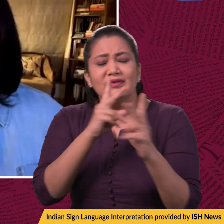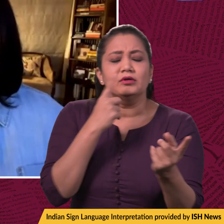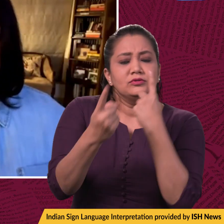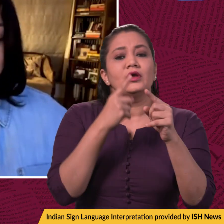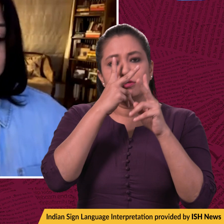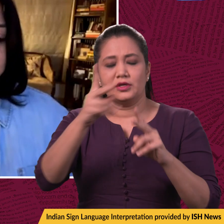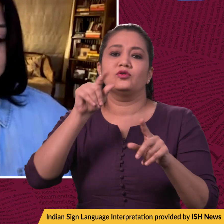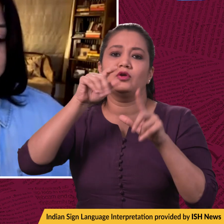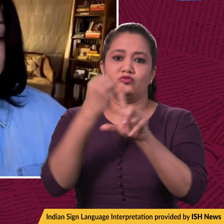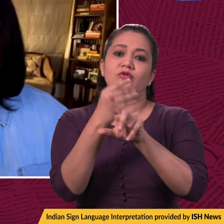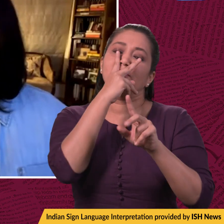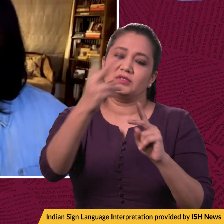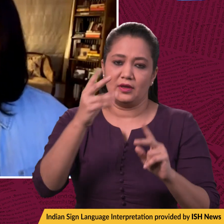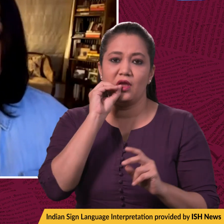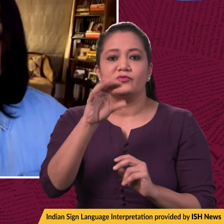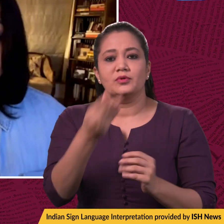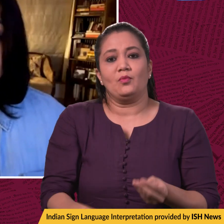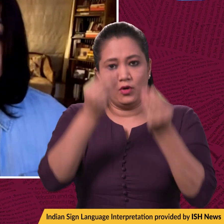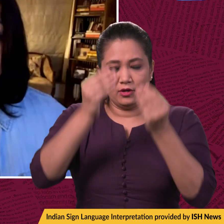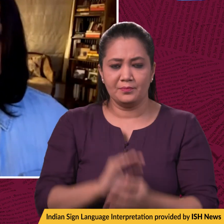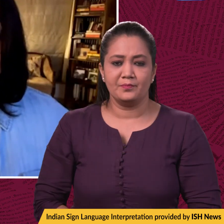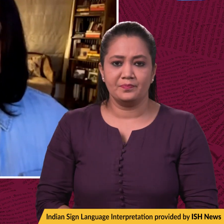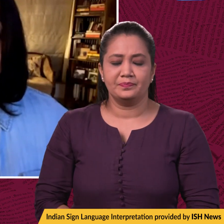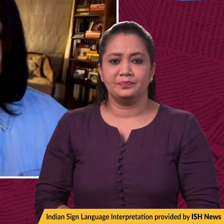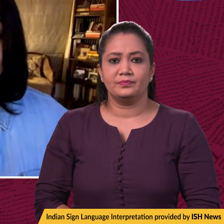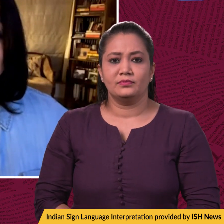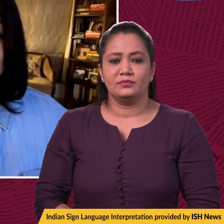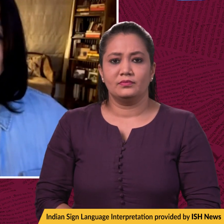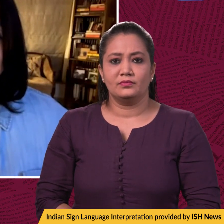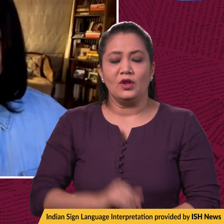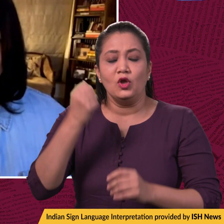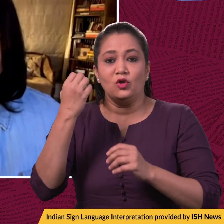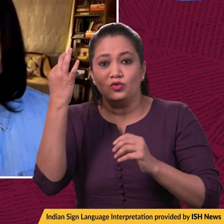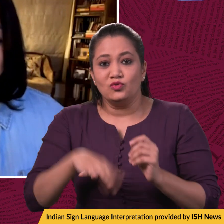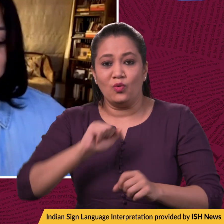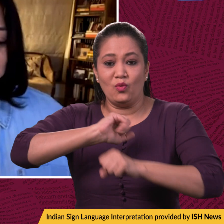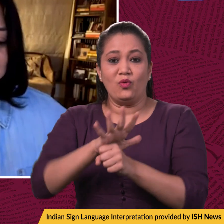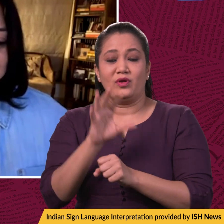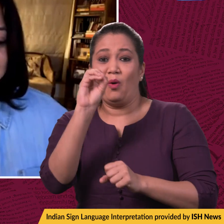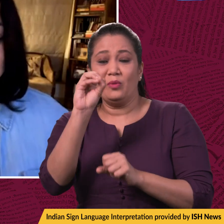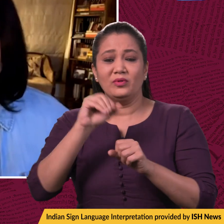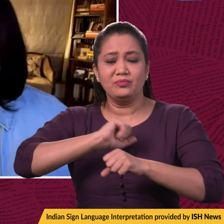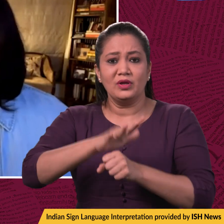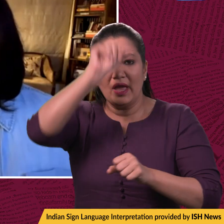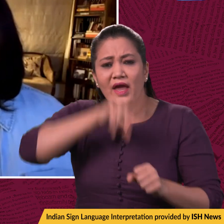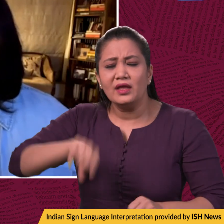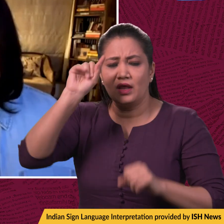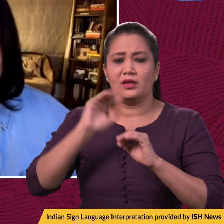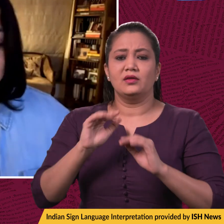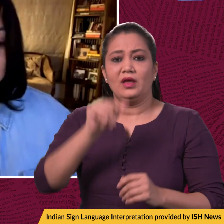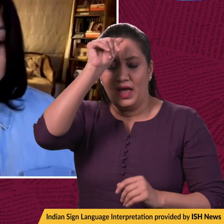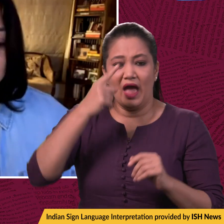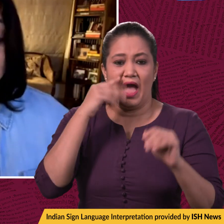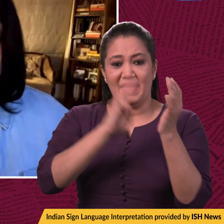that video if you want more information. Moving on to updates on the new variant of the virus and its movement in India, the Indian